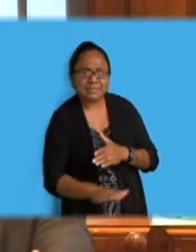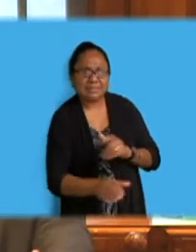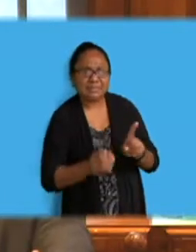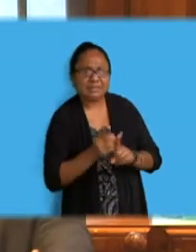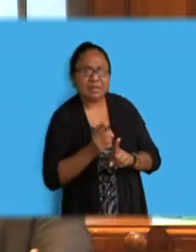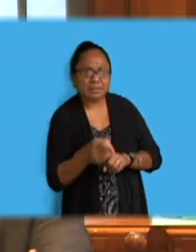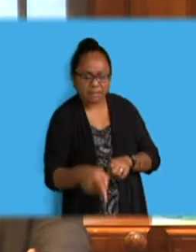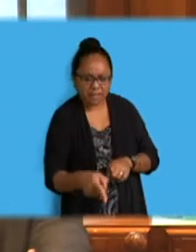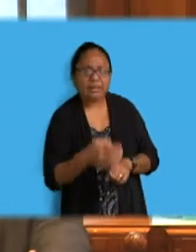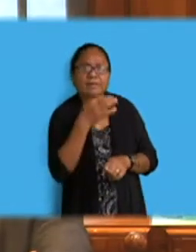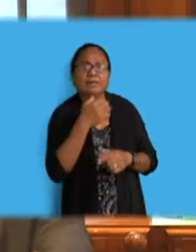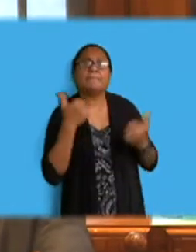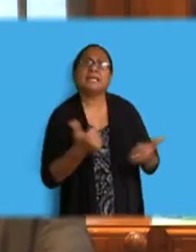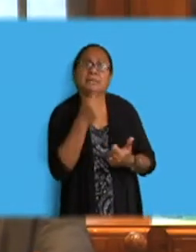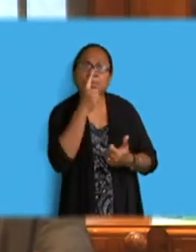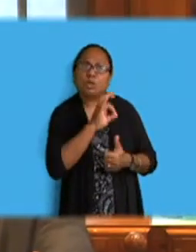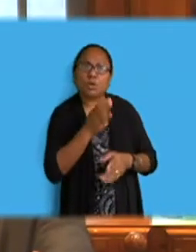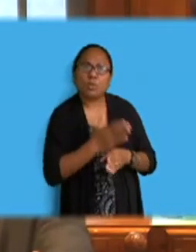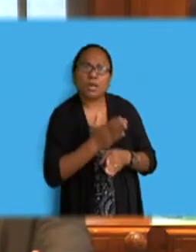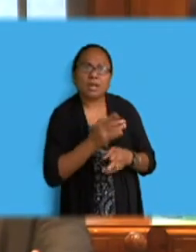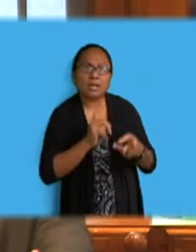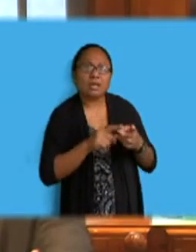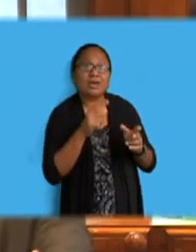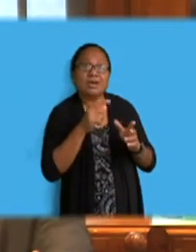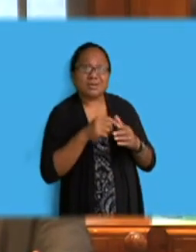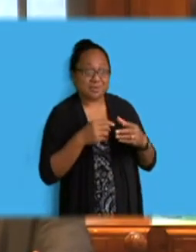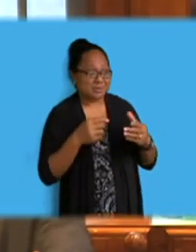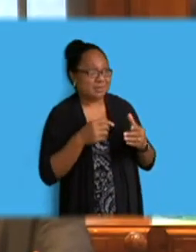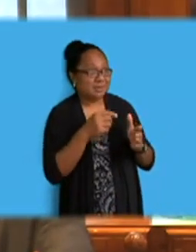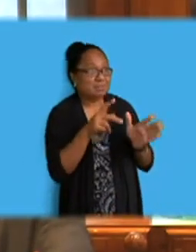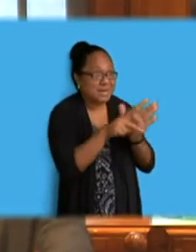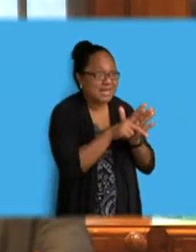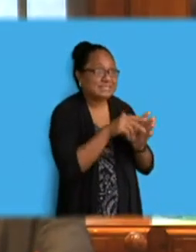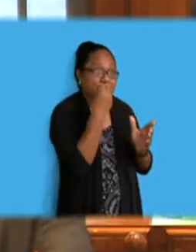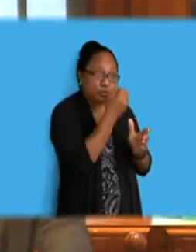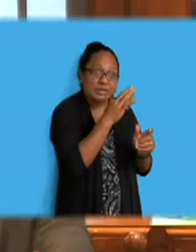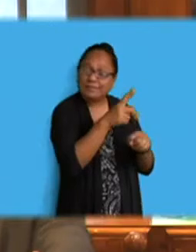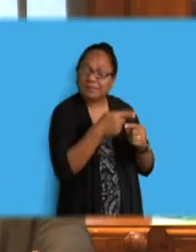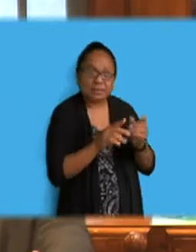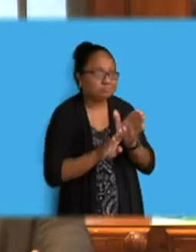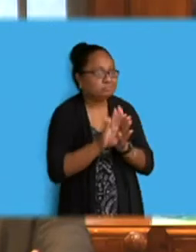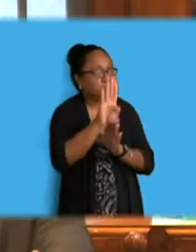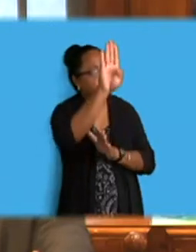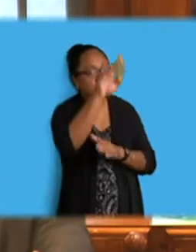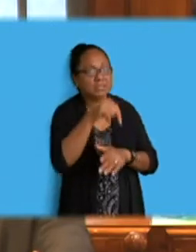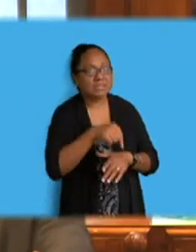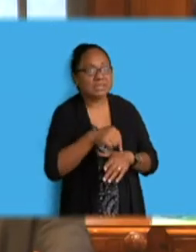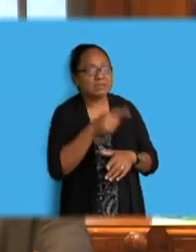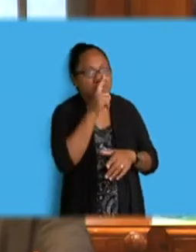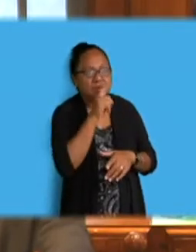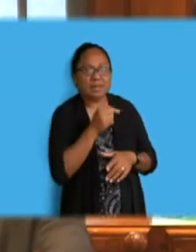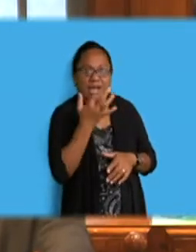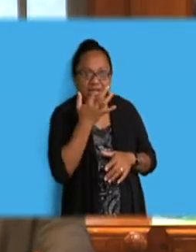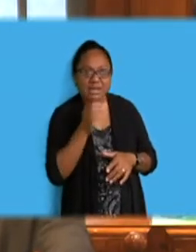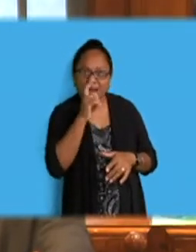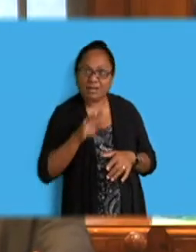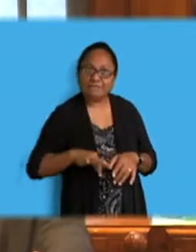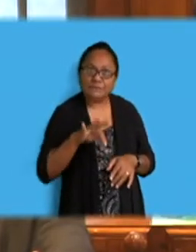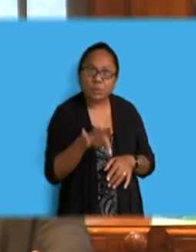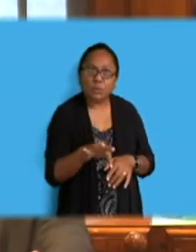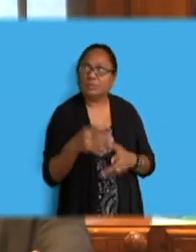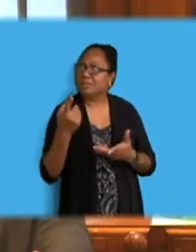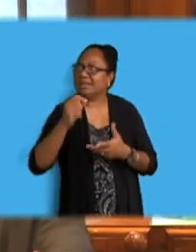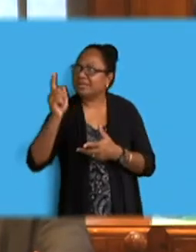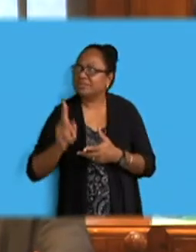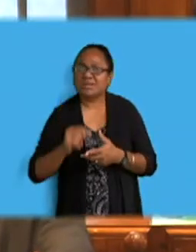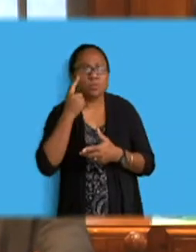of unemployment, an escalating cost of living, especially in food and services, and cost of basic needs, including essential services like